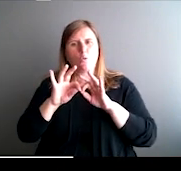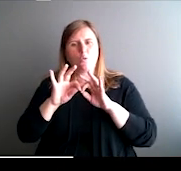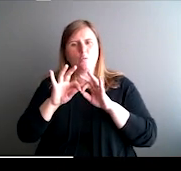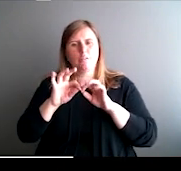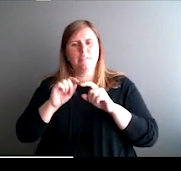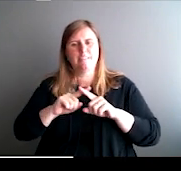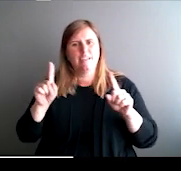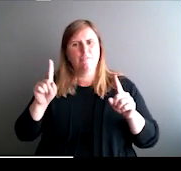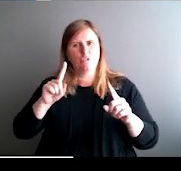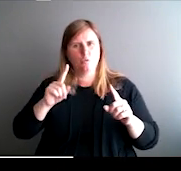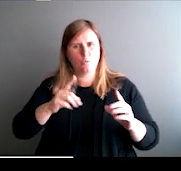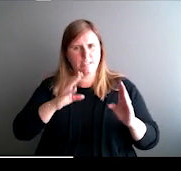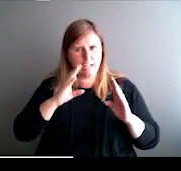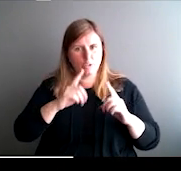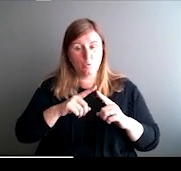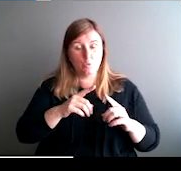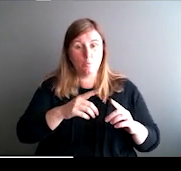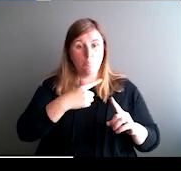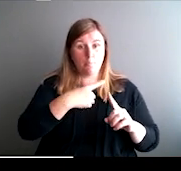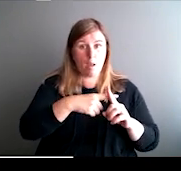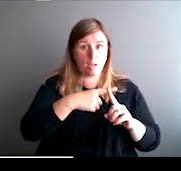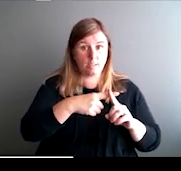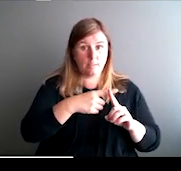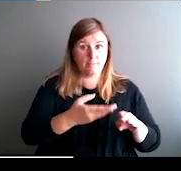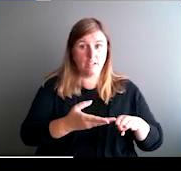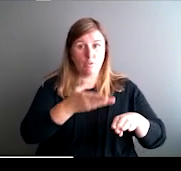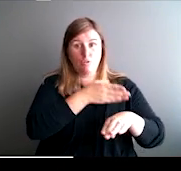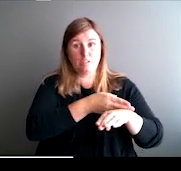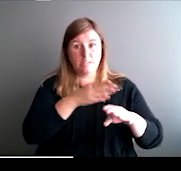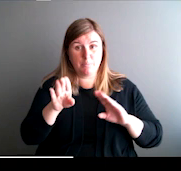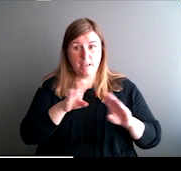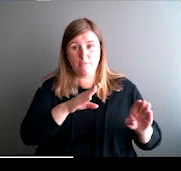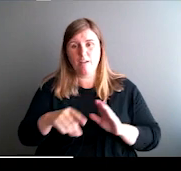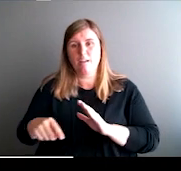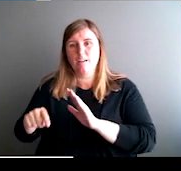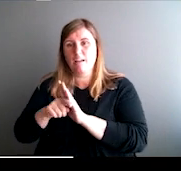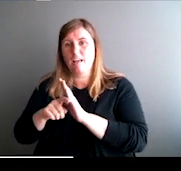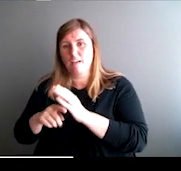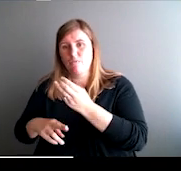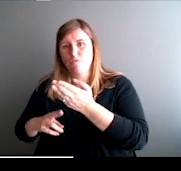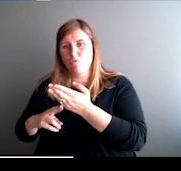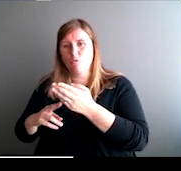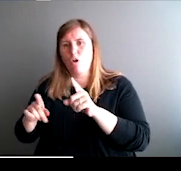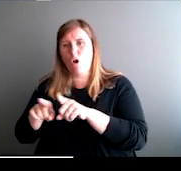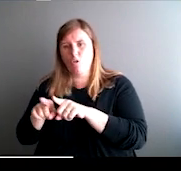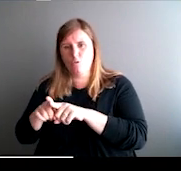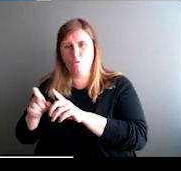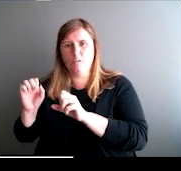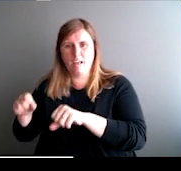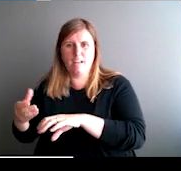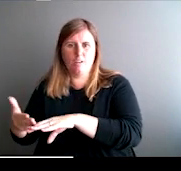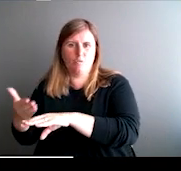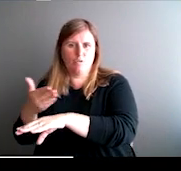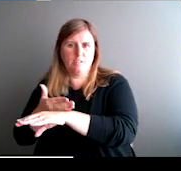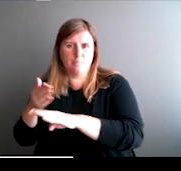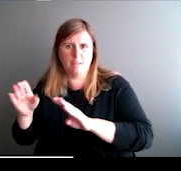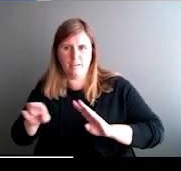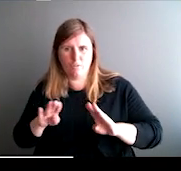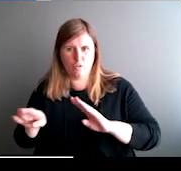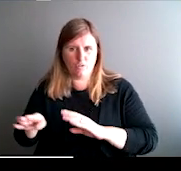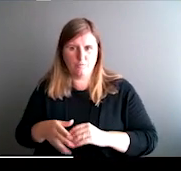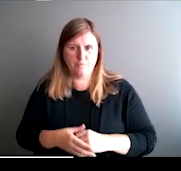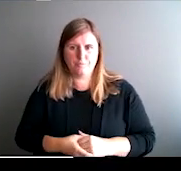difference to attend to. Positive reinforcement increases behavior. Negative reinforcement also increases behavior.